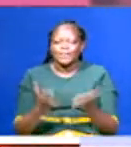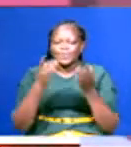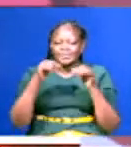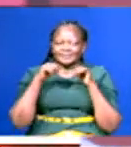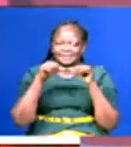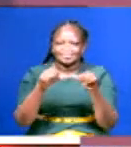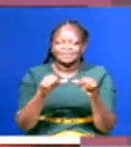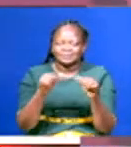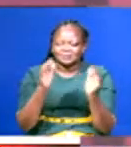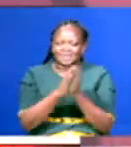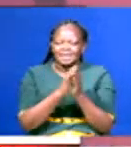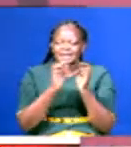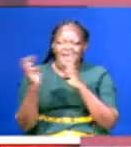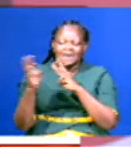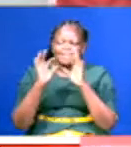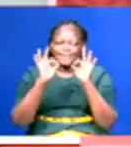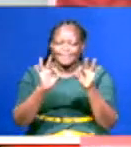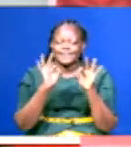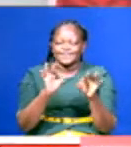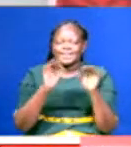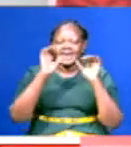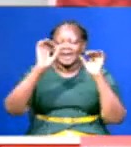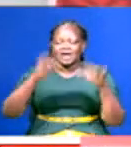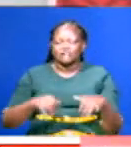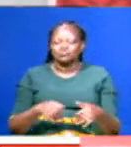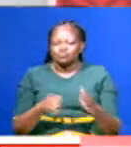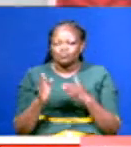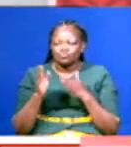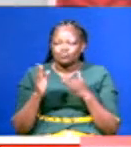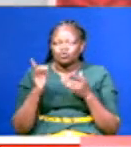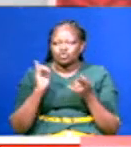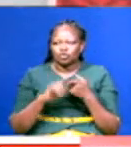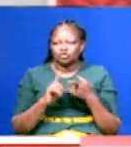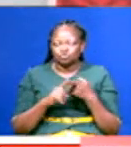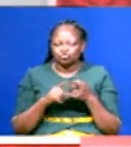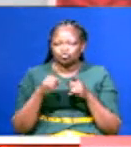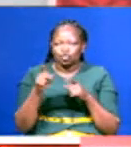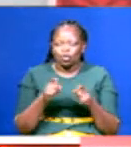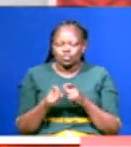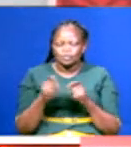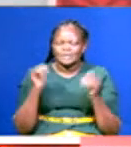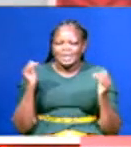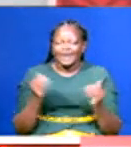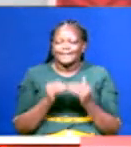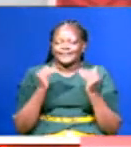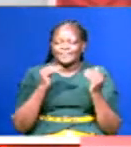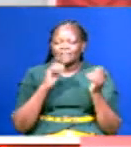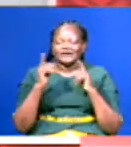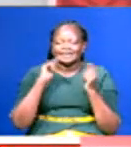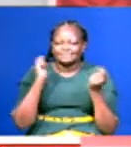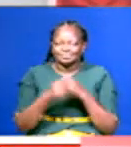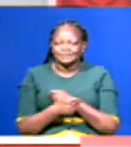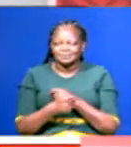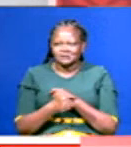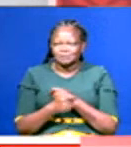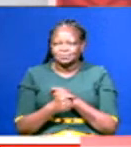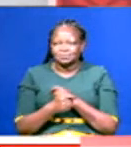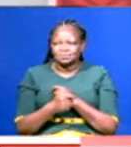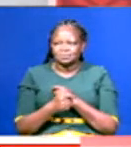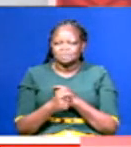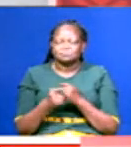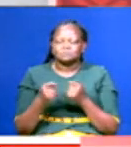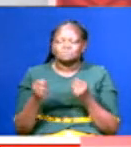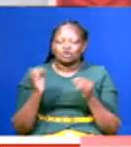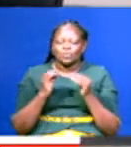and climate-smart agricultural practices to mitigate the impact of climate change and contribute to domestic